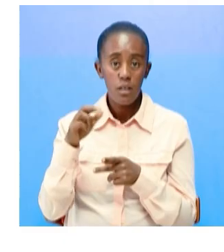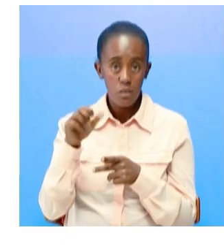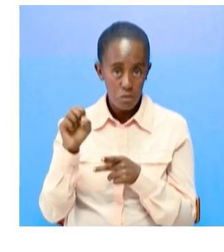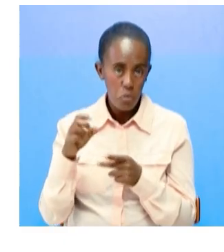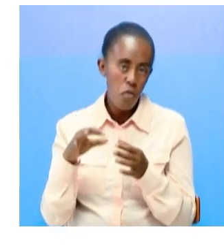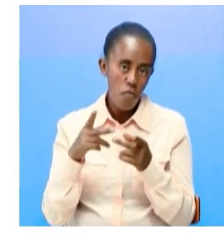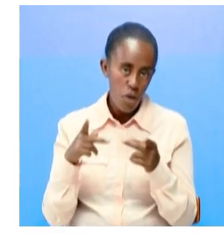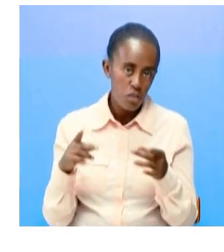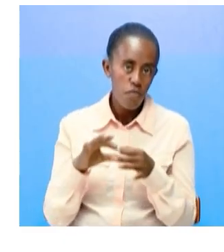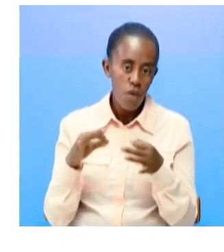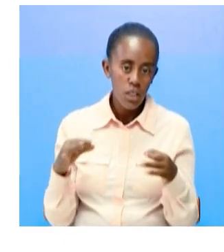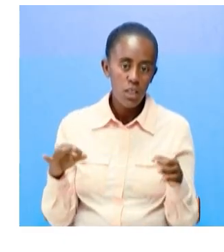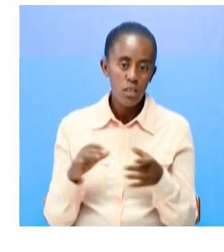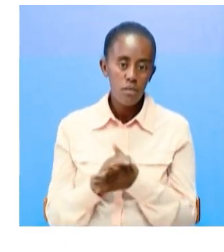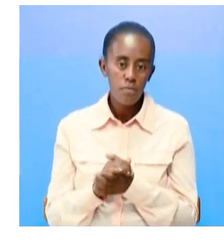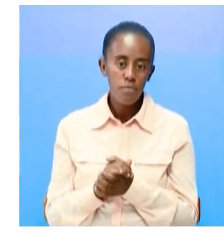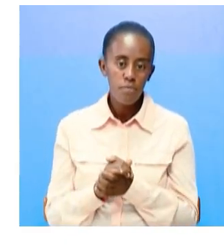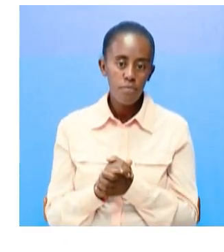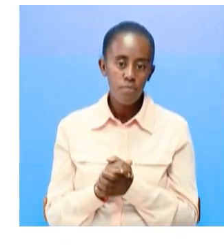or maybe words